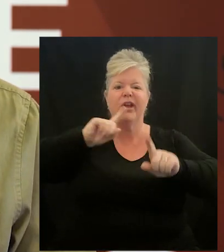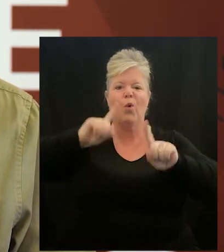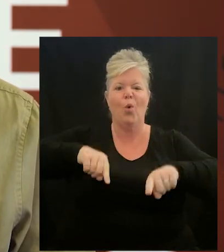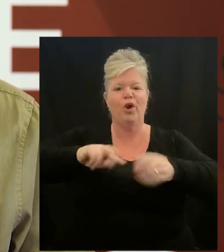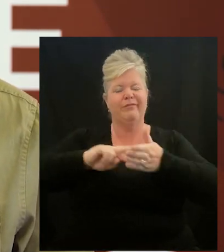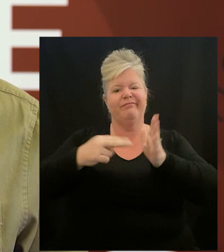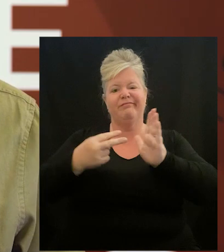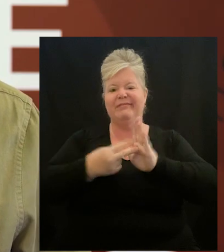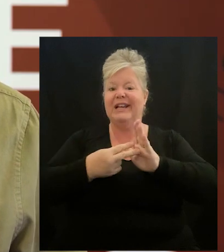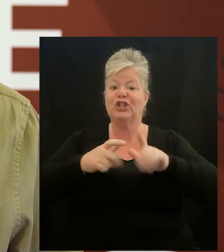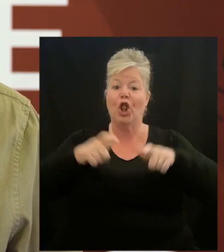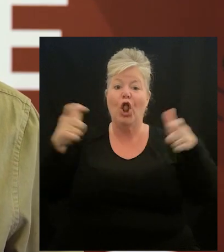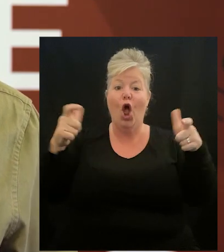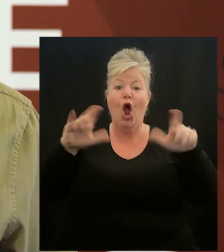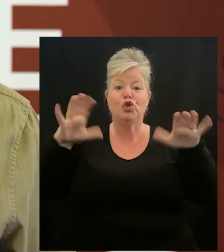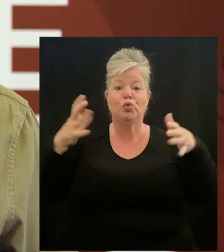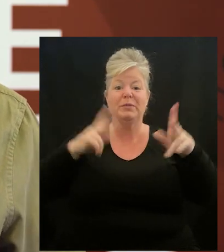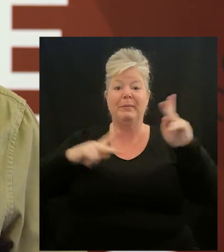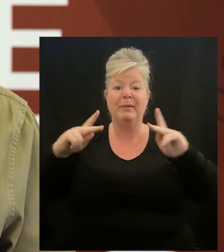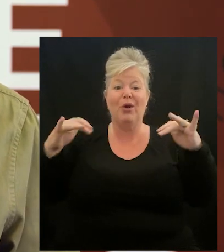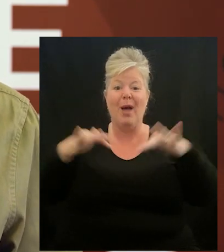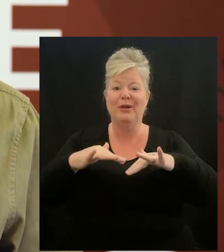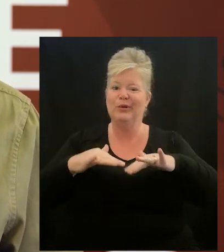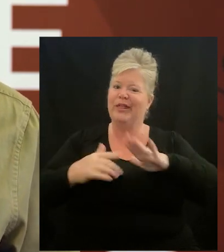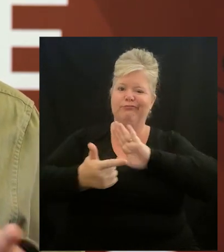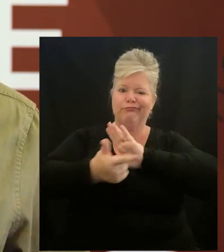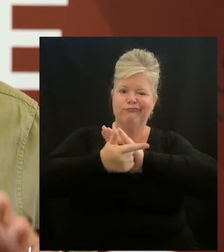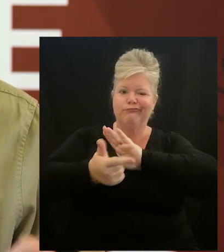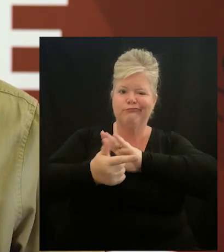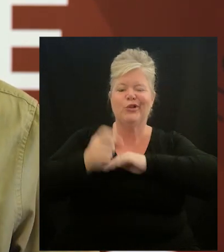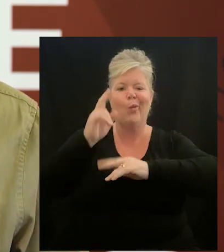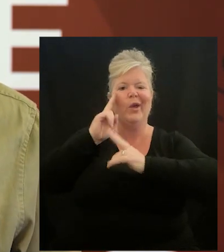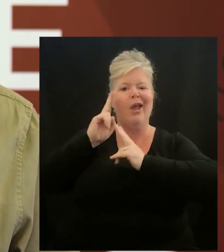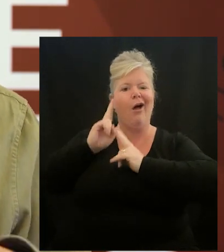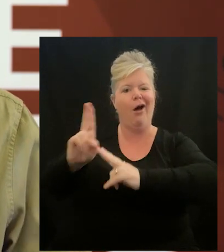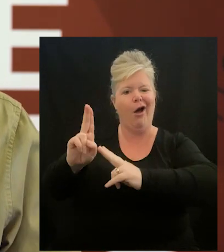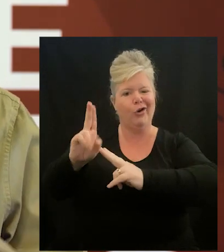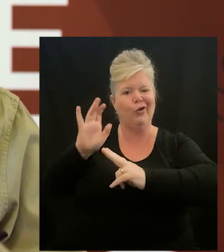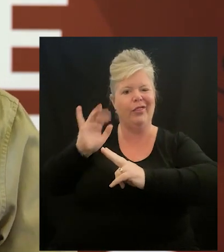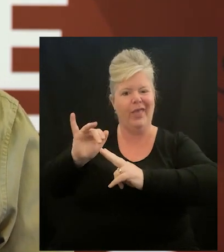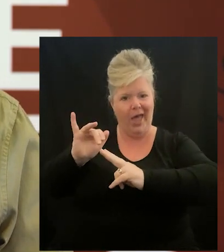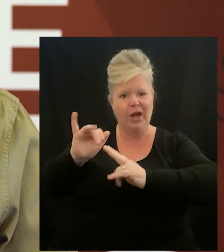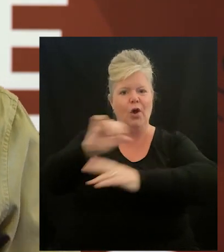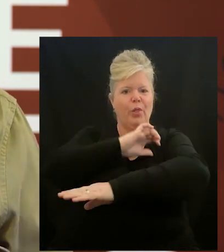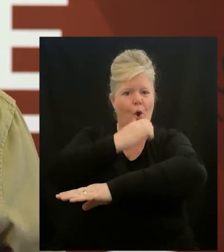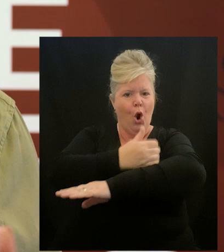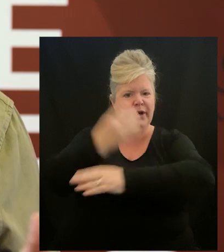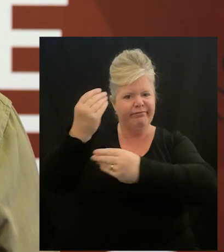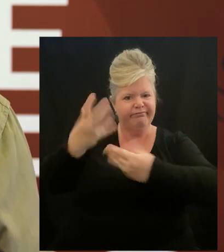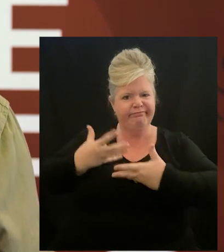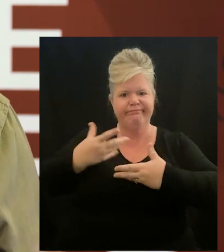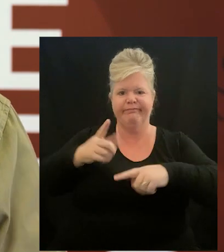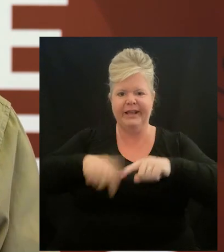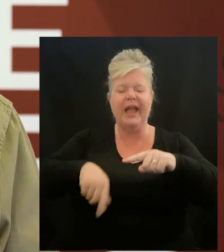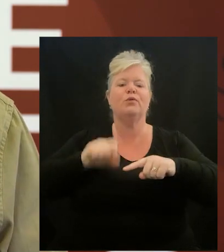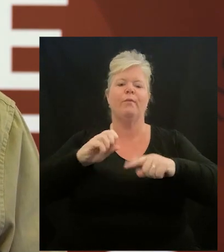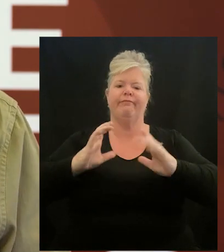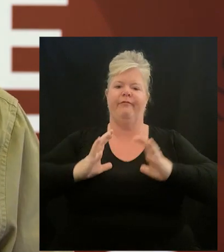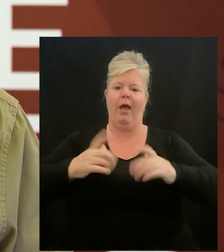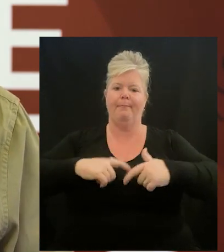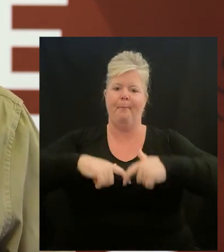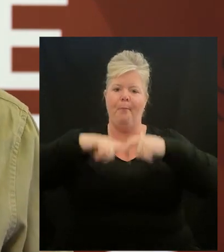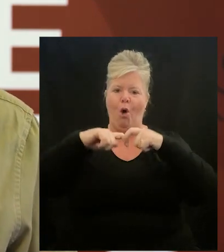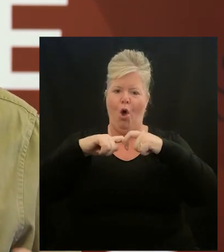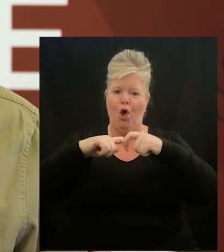regarding large groups of people congregating. So to honor the requests of our governing authorities, we are temporarily pausing weekend services on our